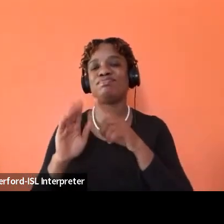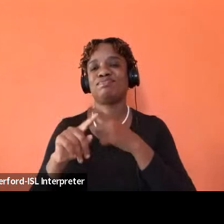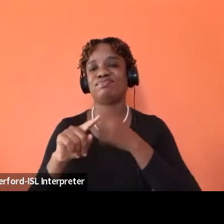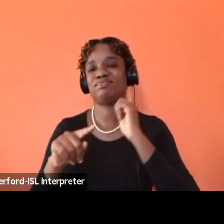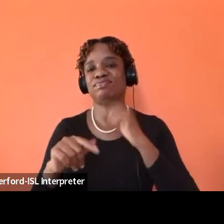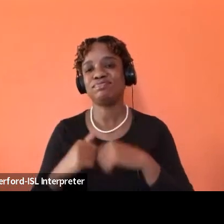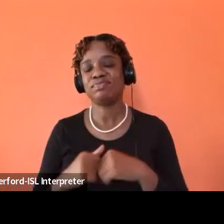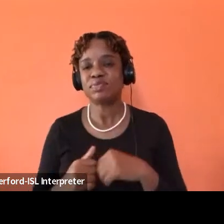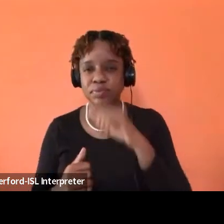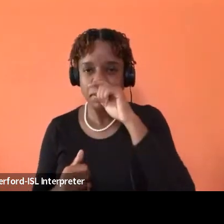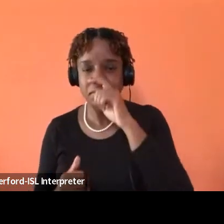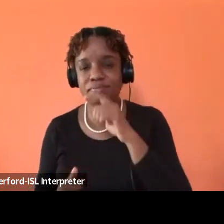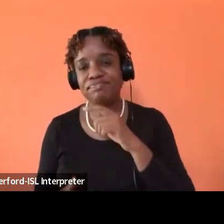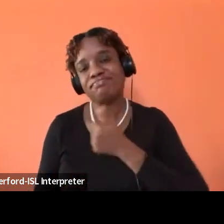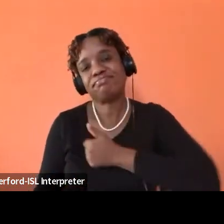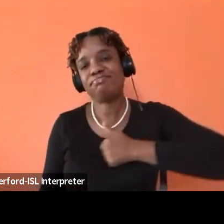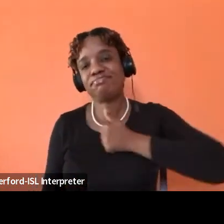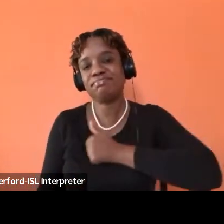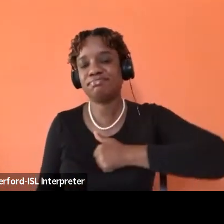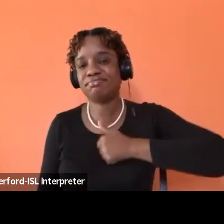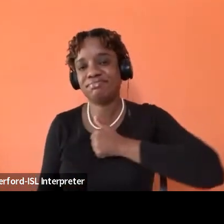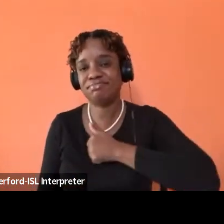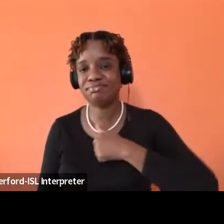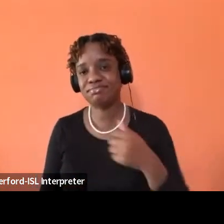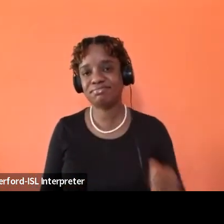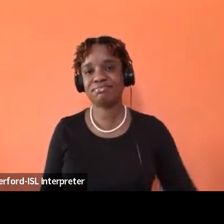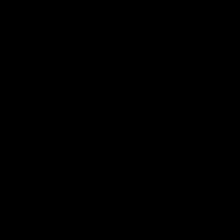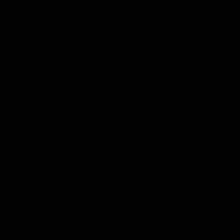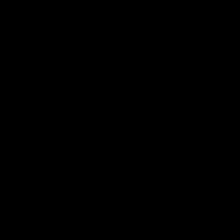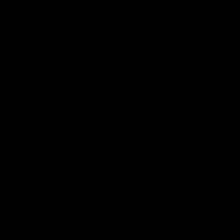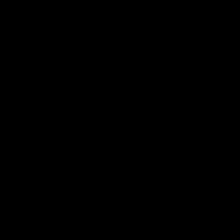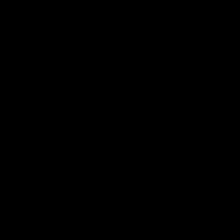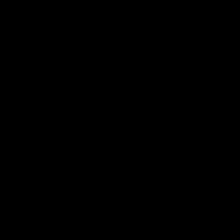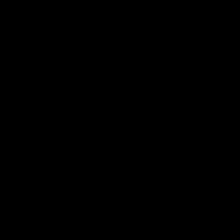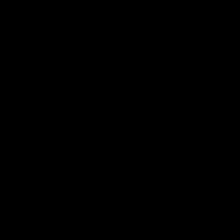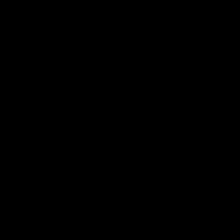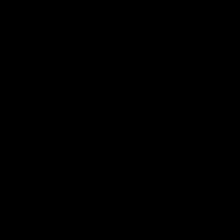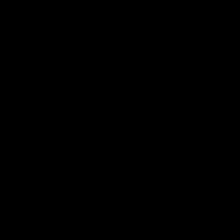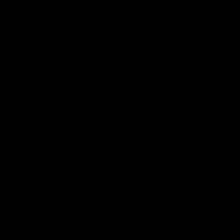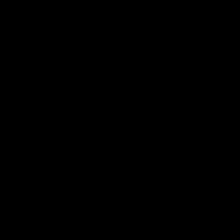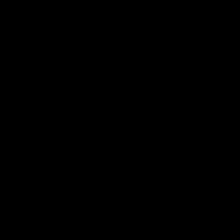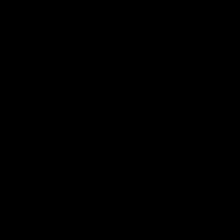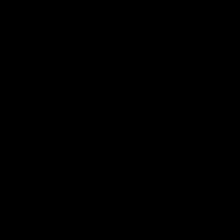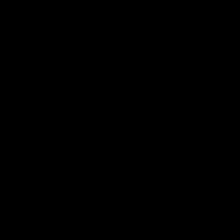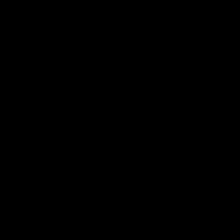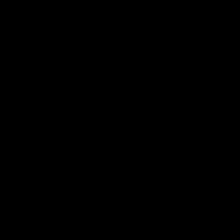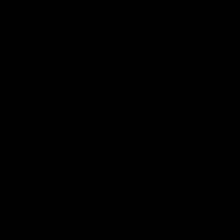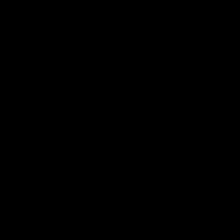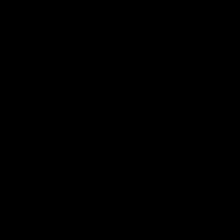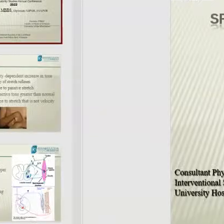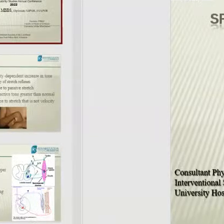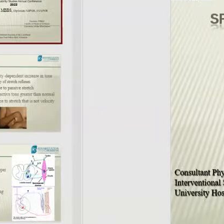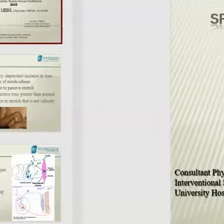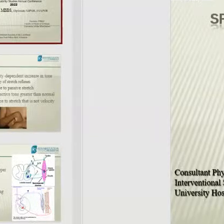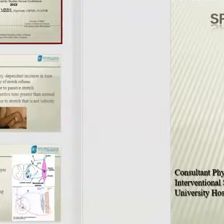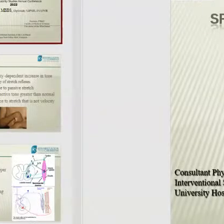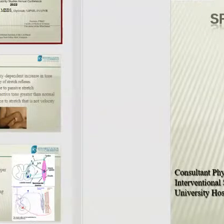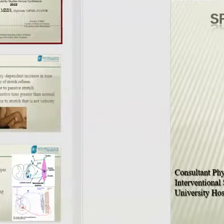guys. I'm still mastering this thing. Okay, so we're gonna start now. I had a text box open. I think that's what